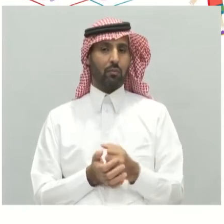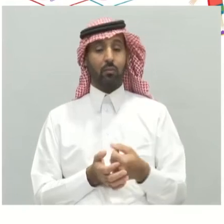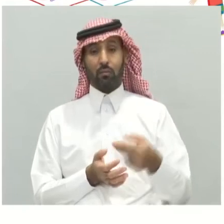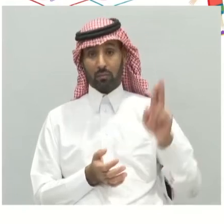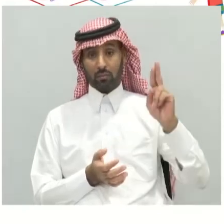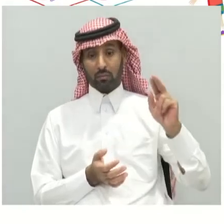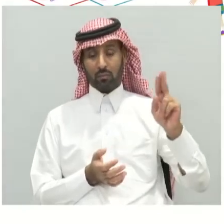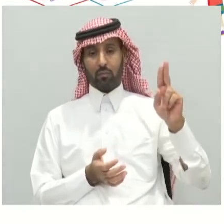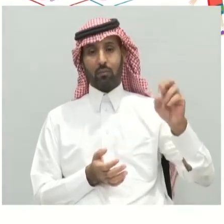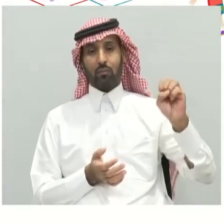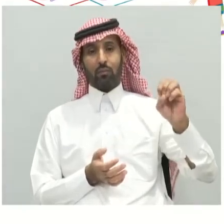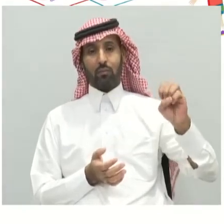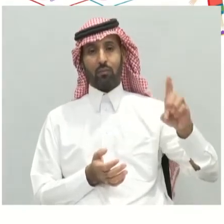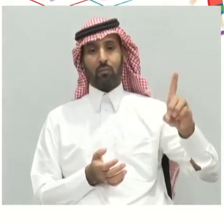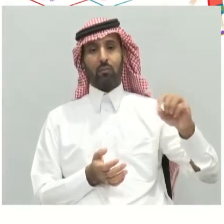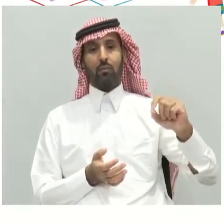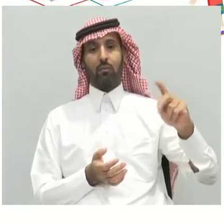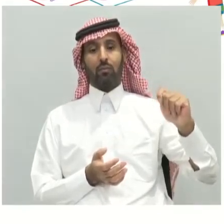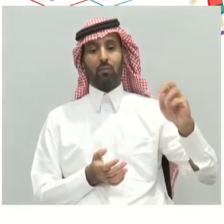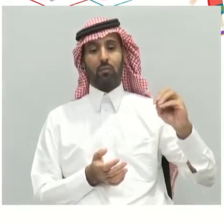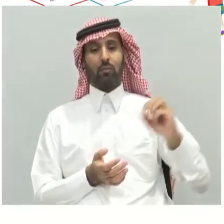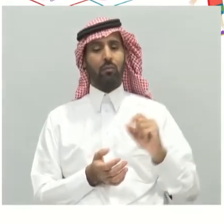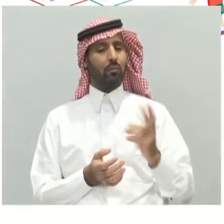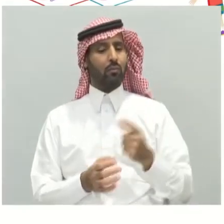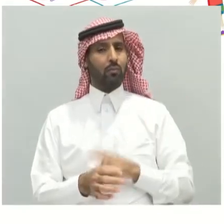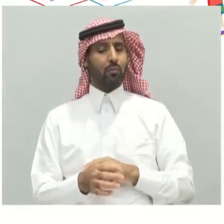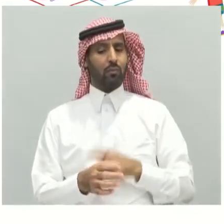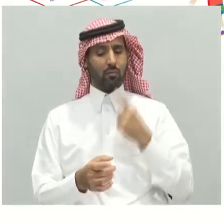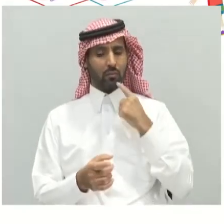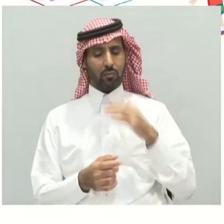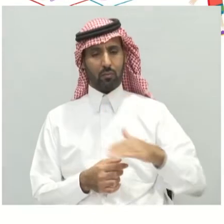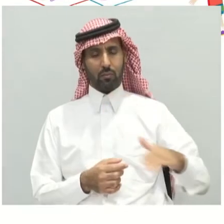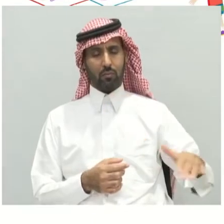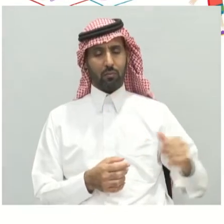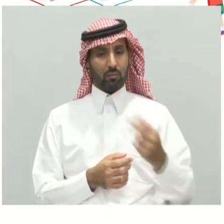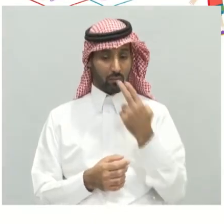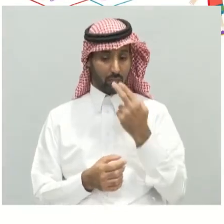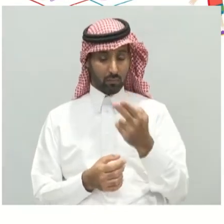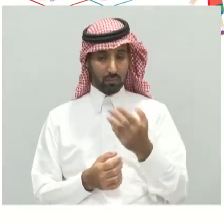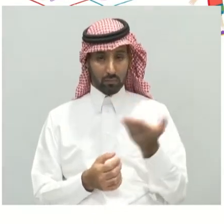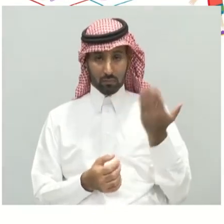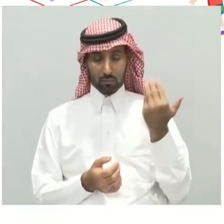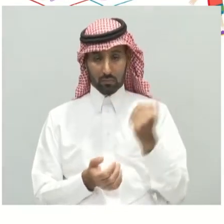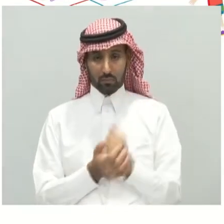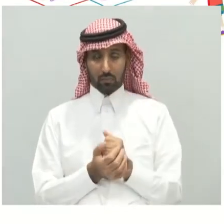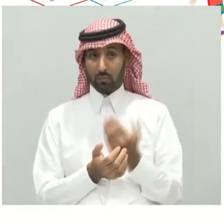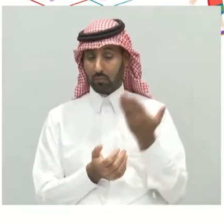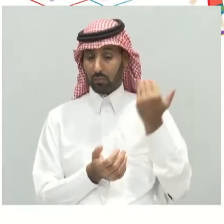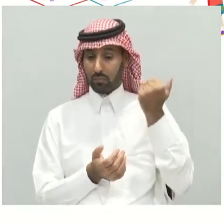to do, did not used to do when you were young. Look back at the past.